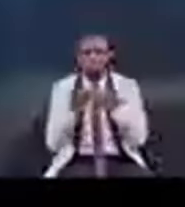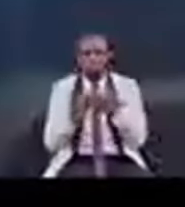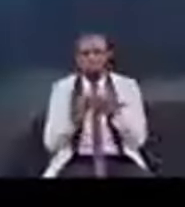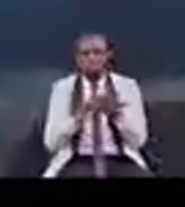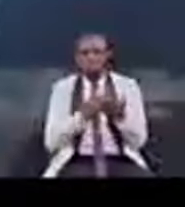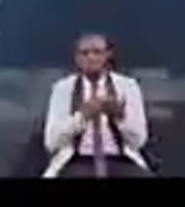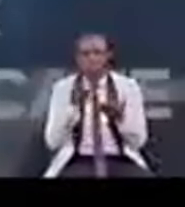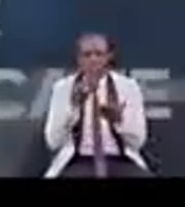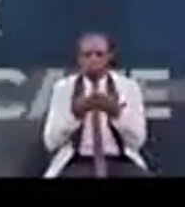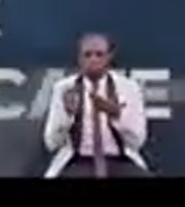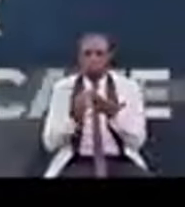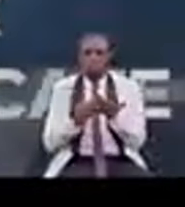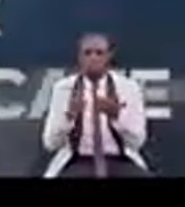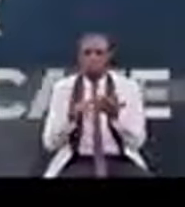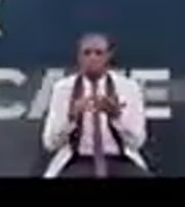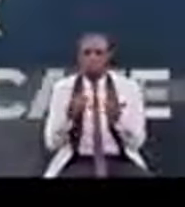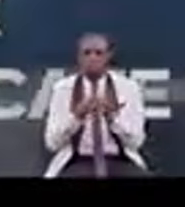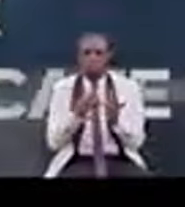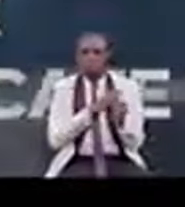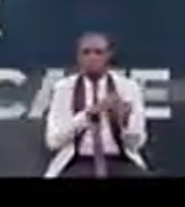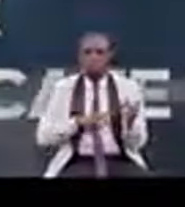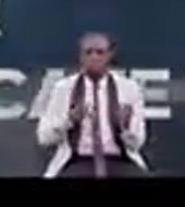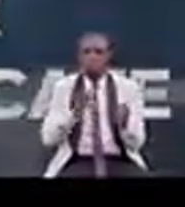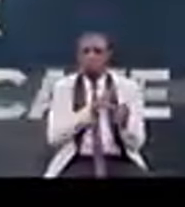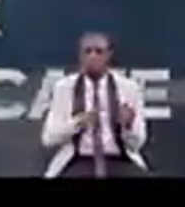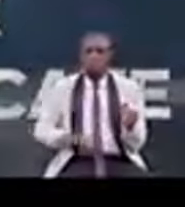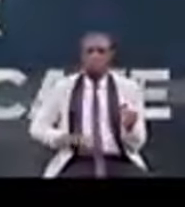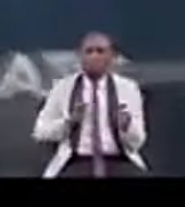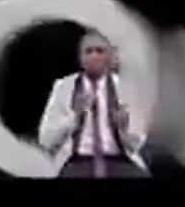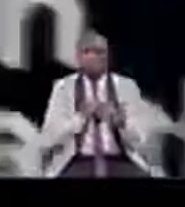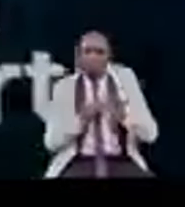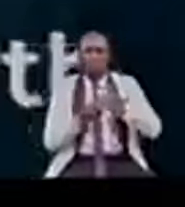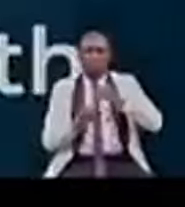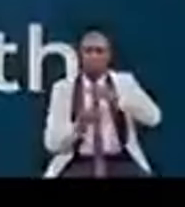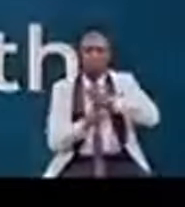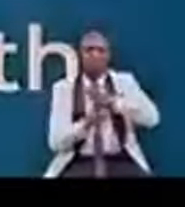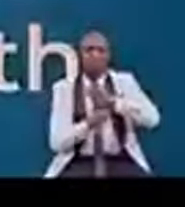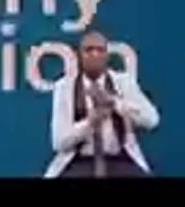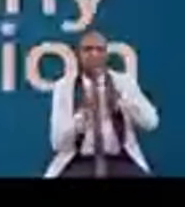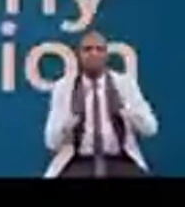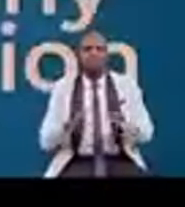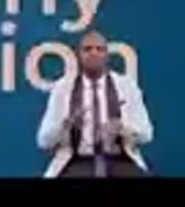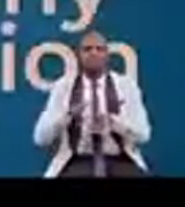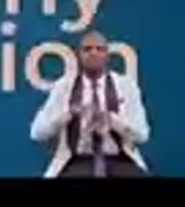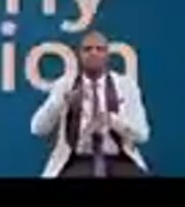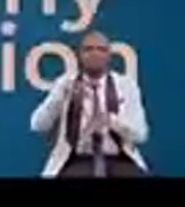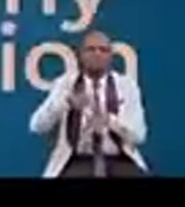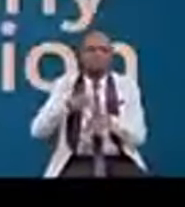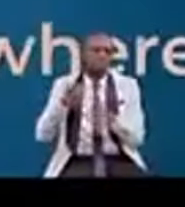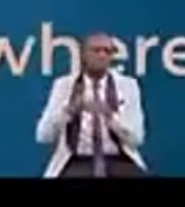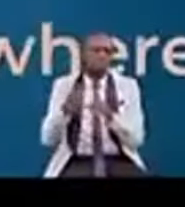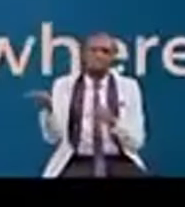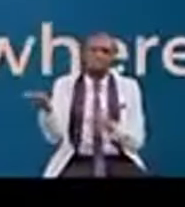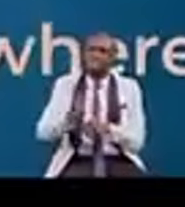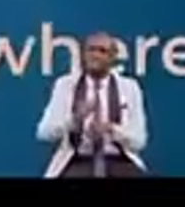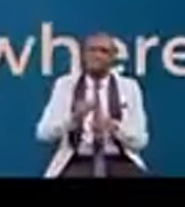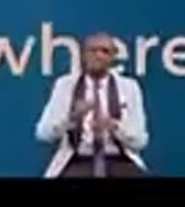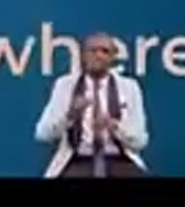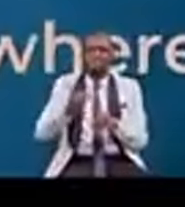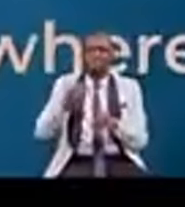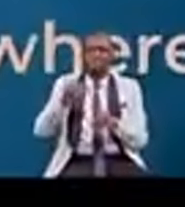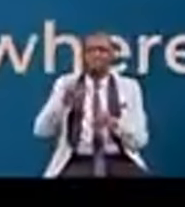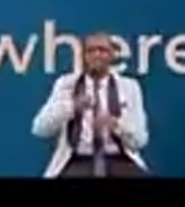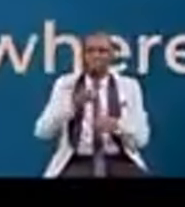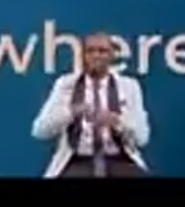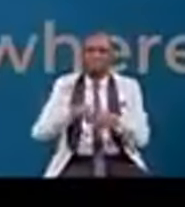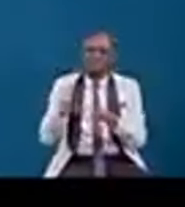perish. Even the people that get themselves drunk and they get behind the wheel, and in their drunken